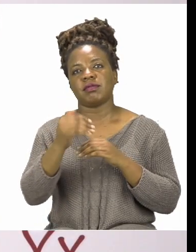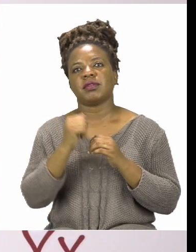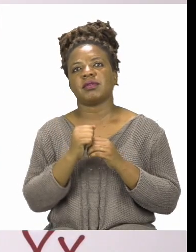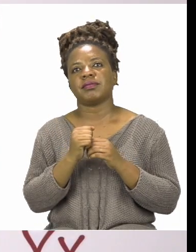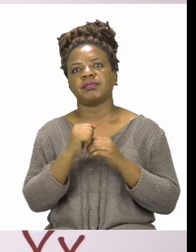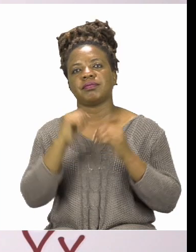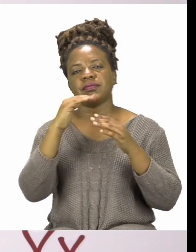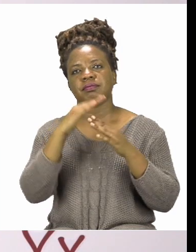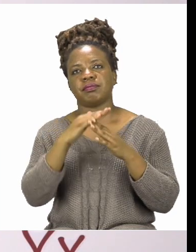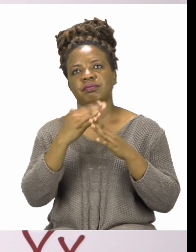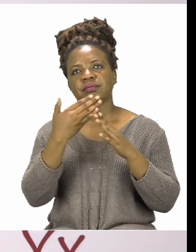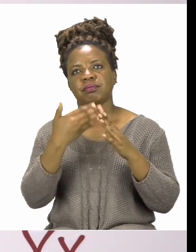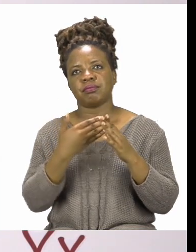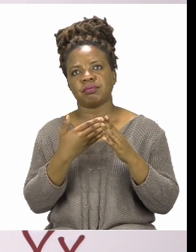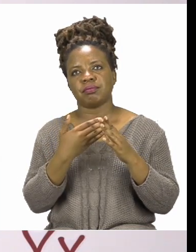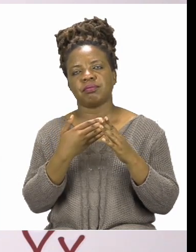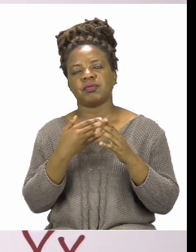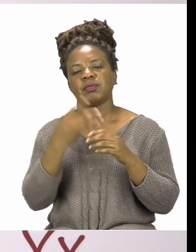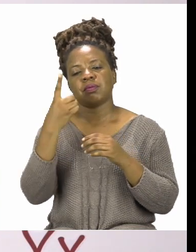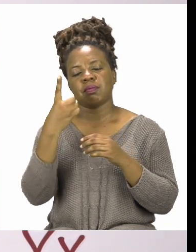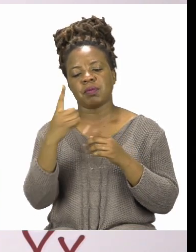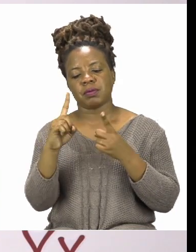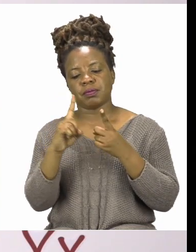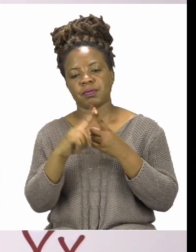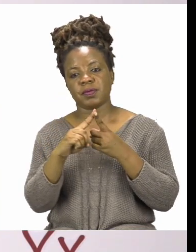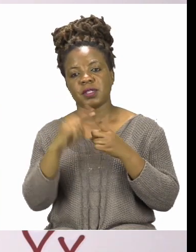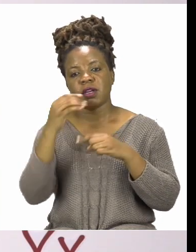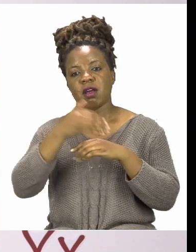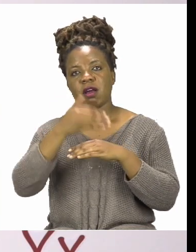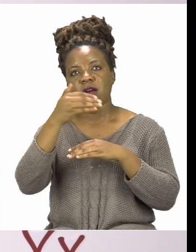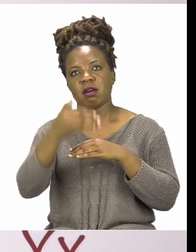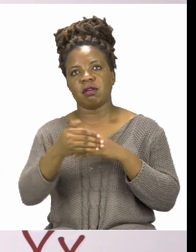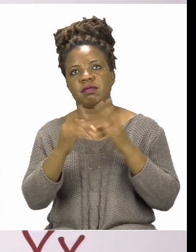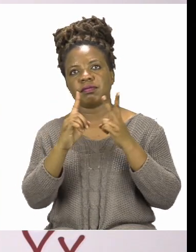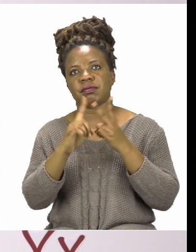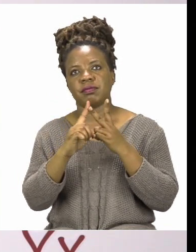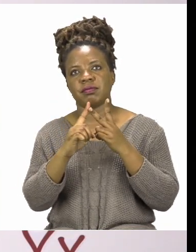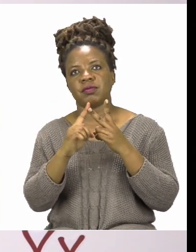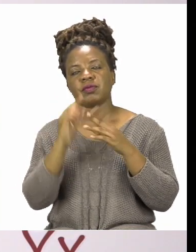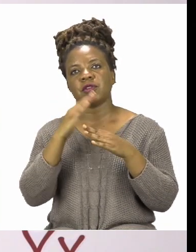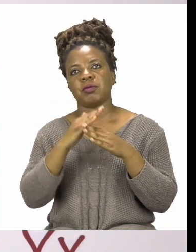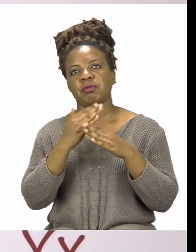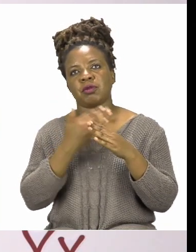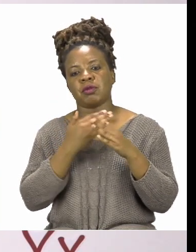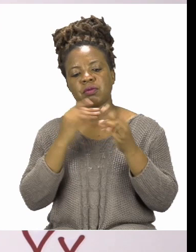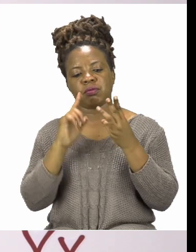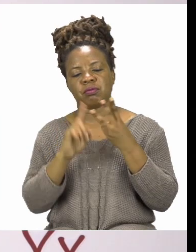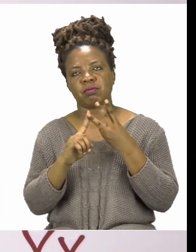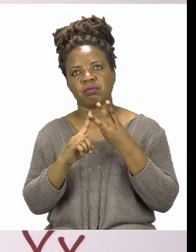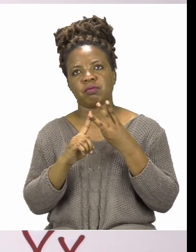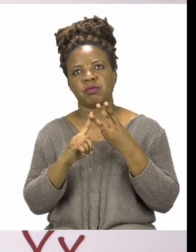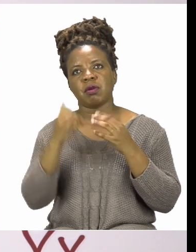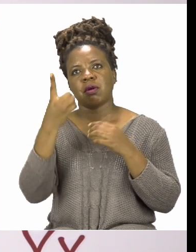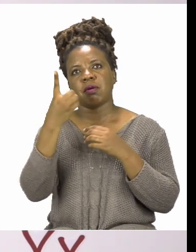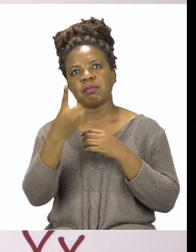and but. So, let us begin. We're going to read number 5 together. It